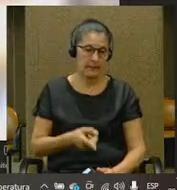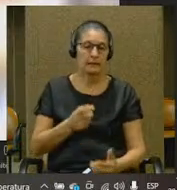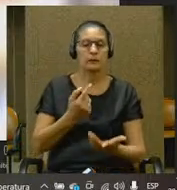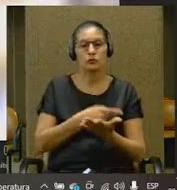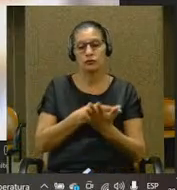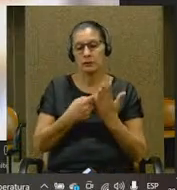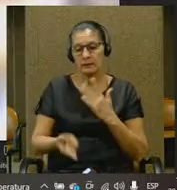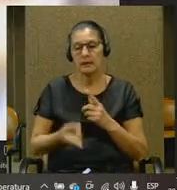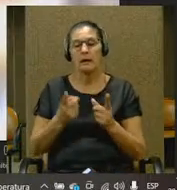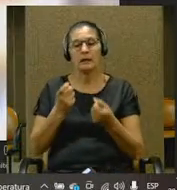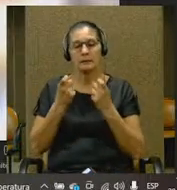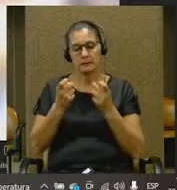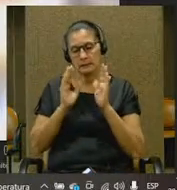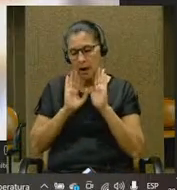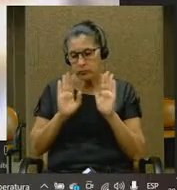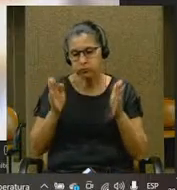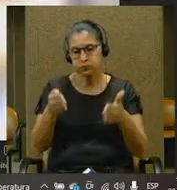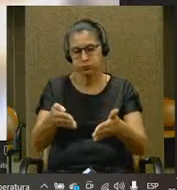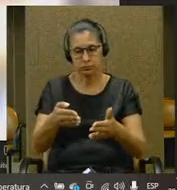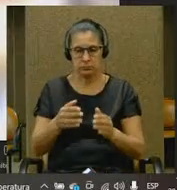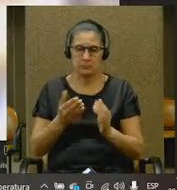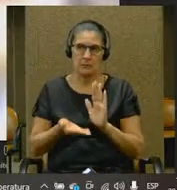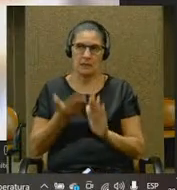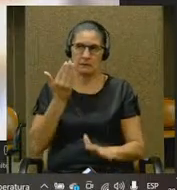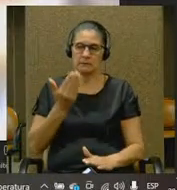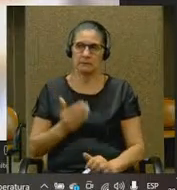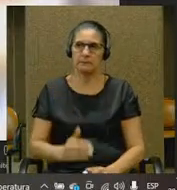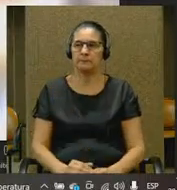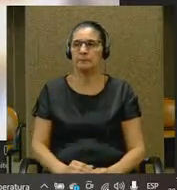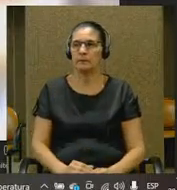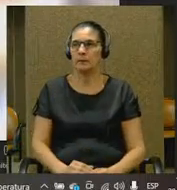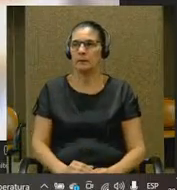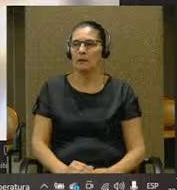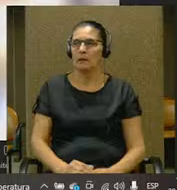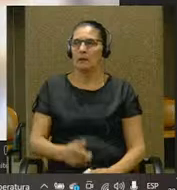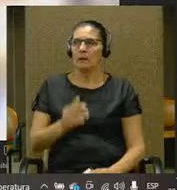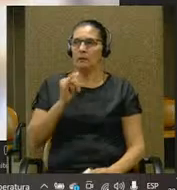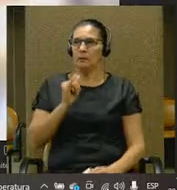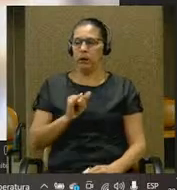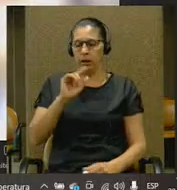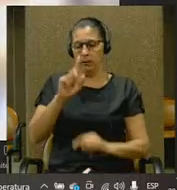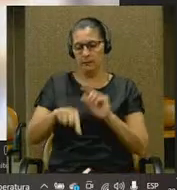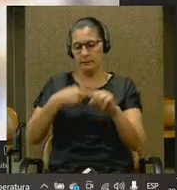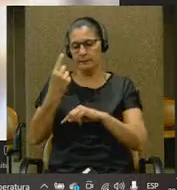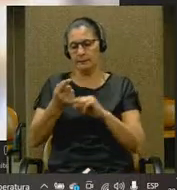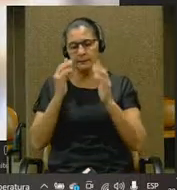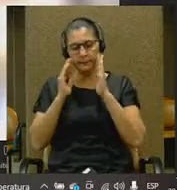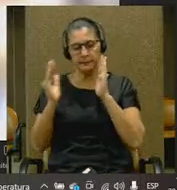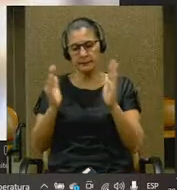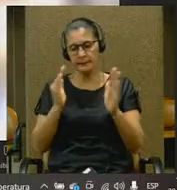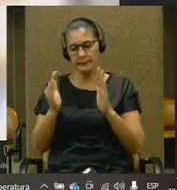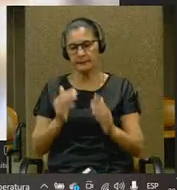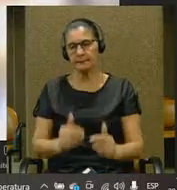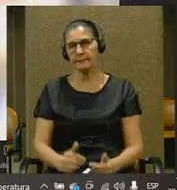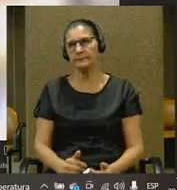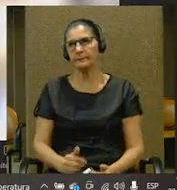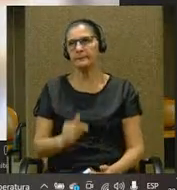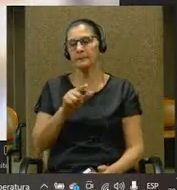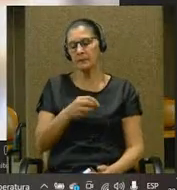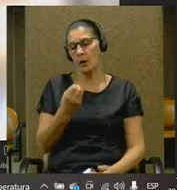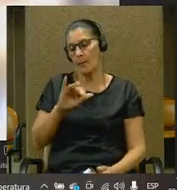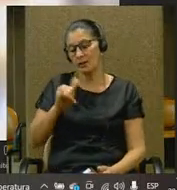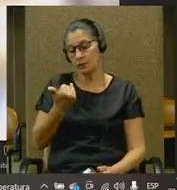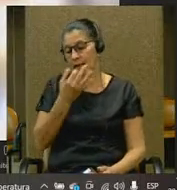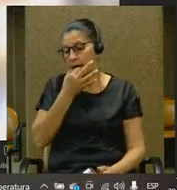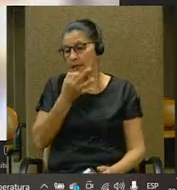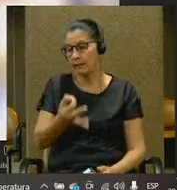helpful. And then what impact? Well, this, as I mentioned, in terms